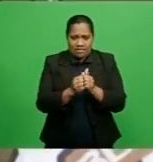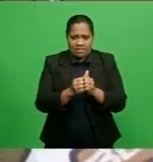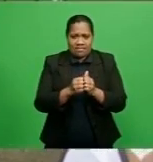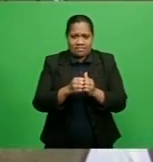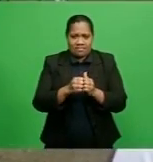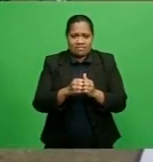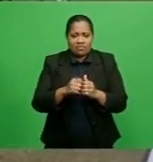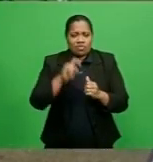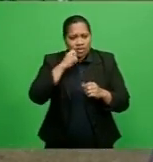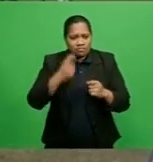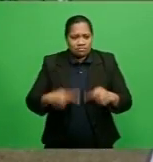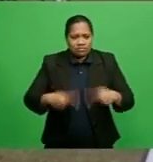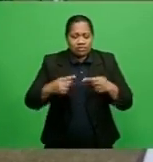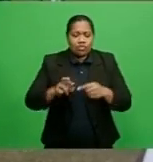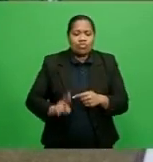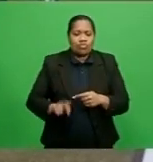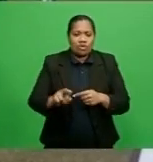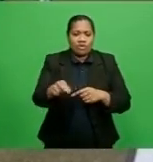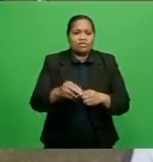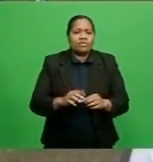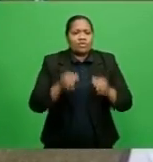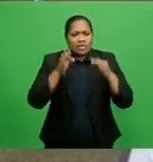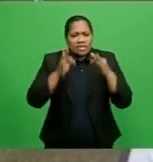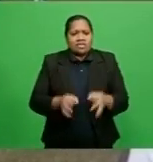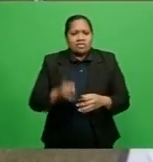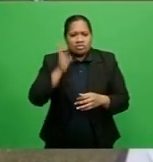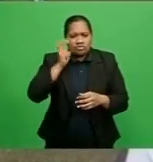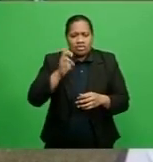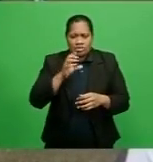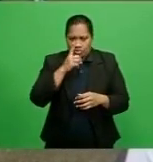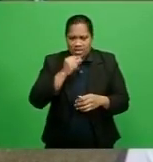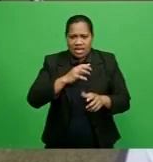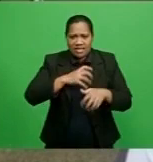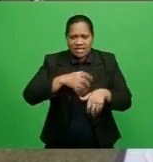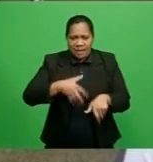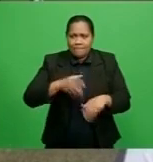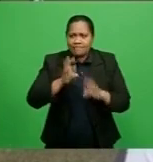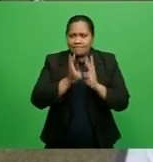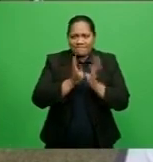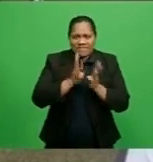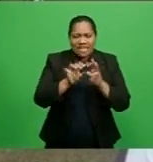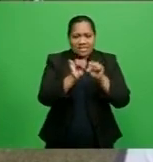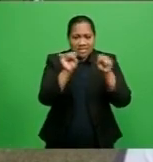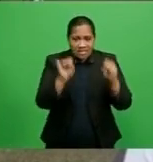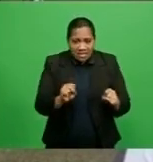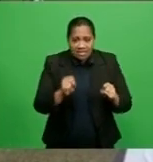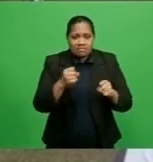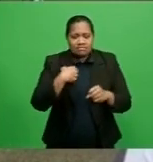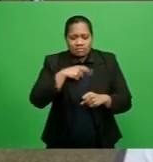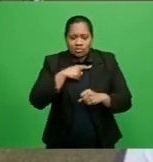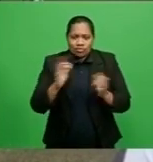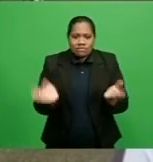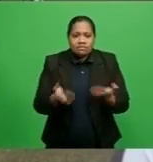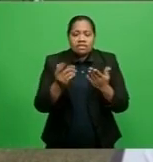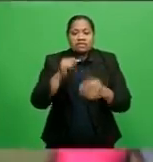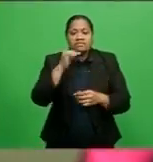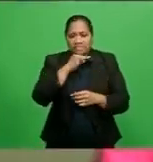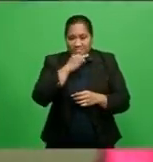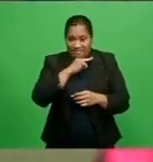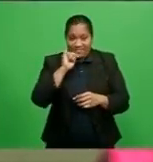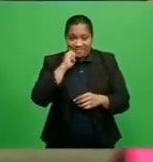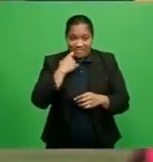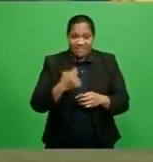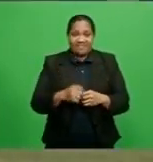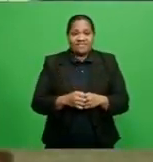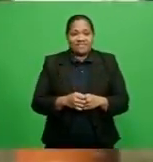Just as you can say, we decided to train it too so we can adapt to the weather and the system that we're going to play. So the boys really